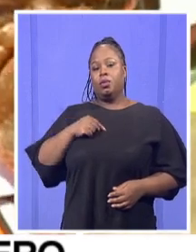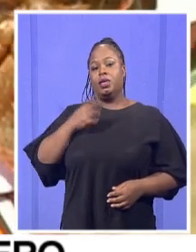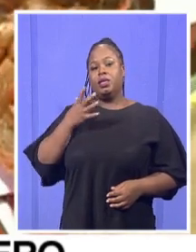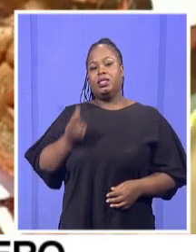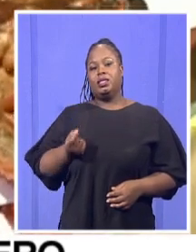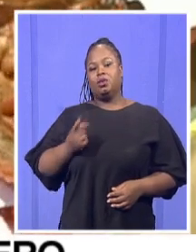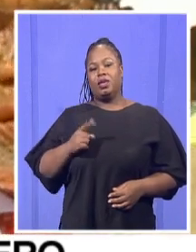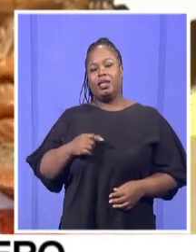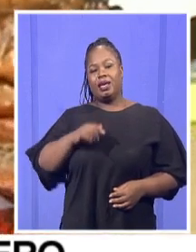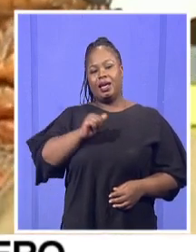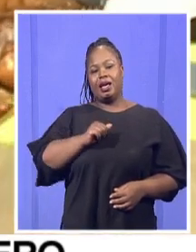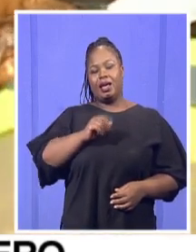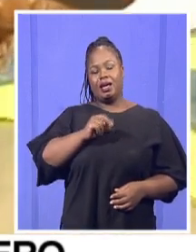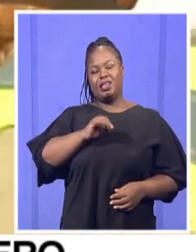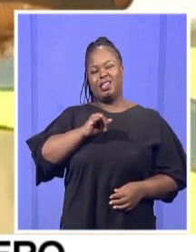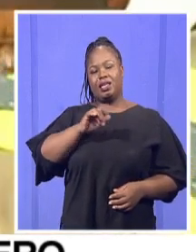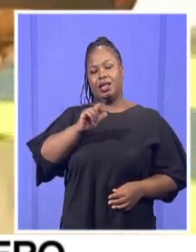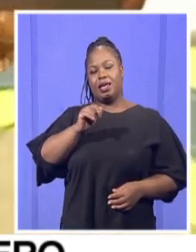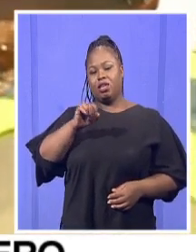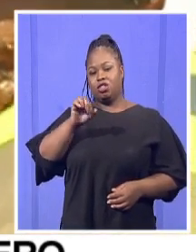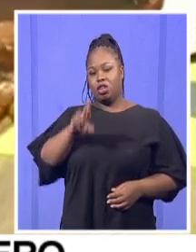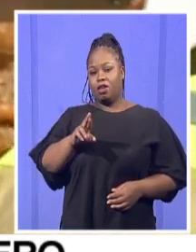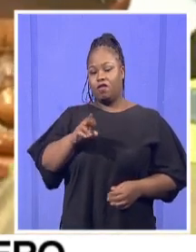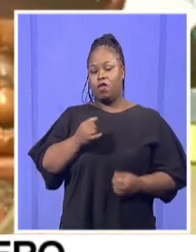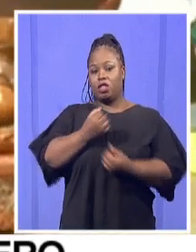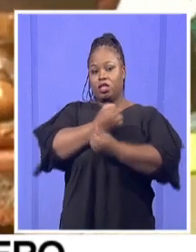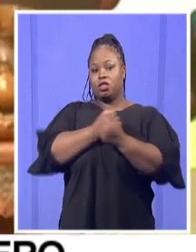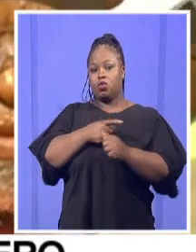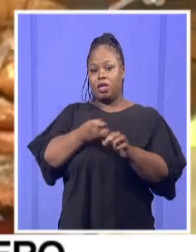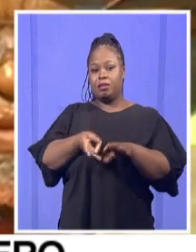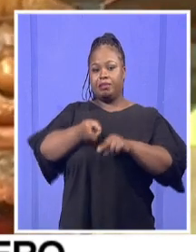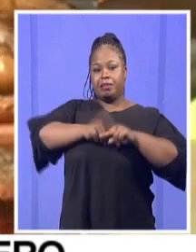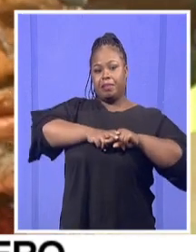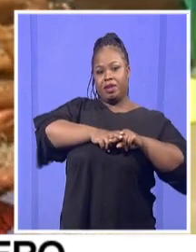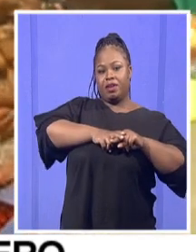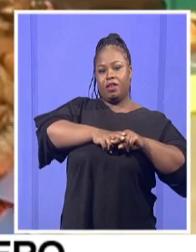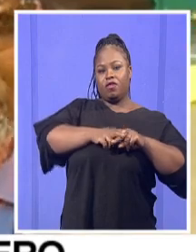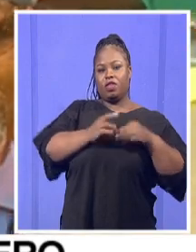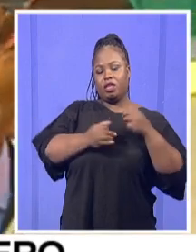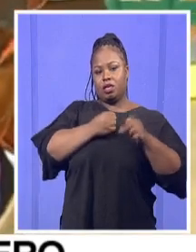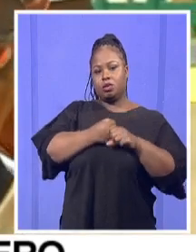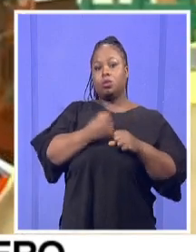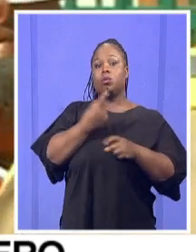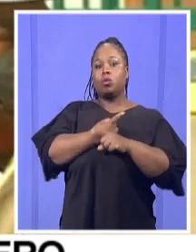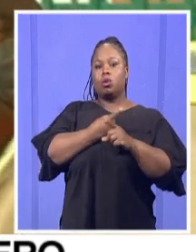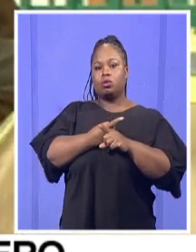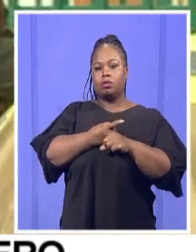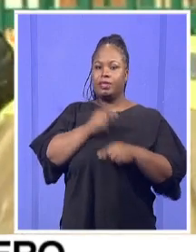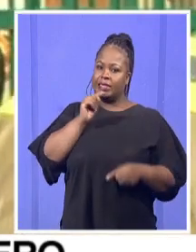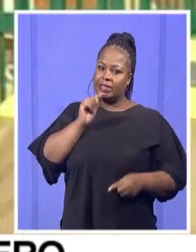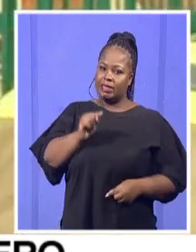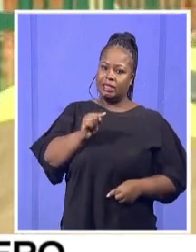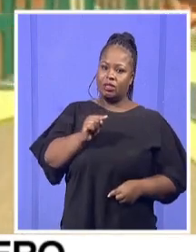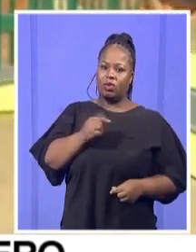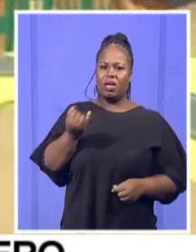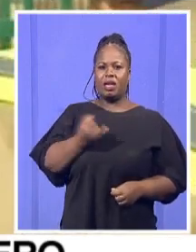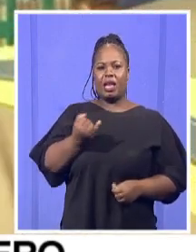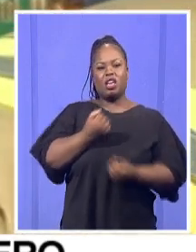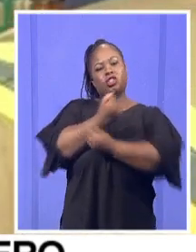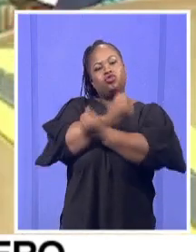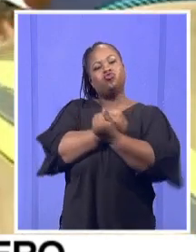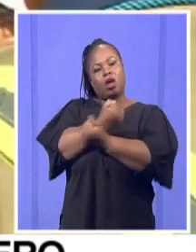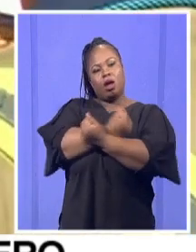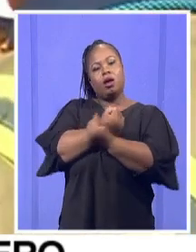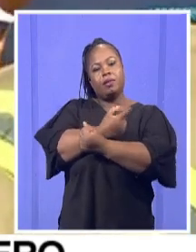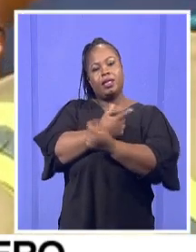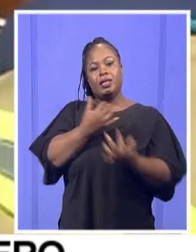for the diesel. And so when the guys that have driven these trucks for years got in it, they said it feels just like the diesel truck. Really? Yeah, they were,